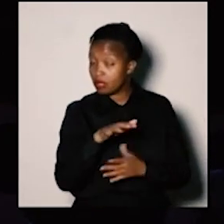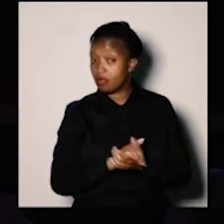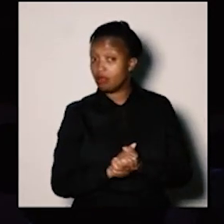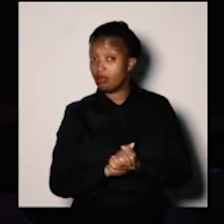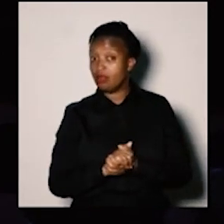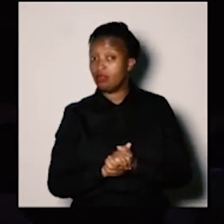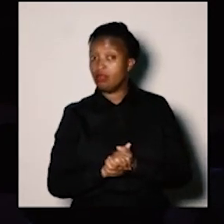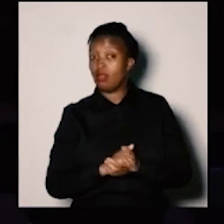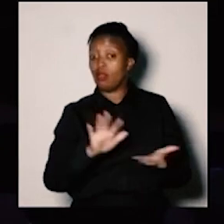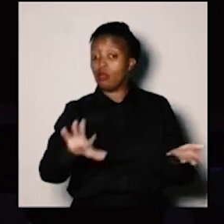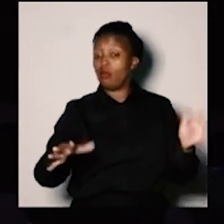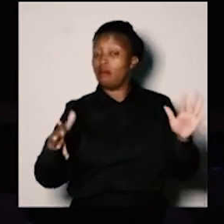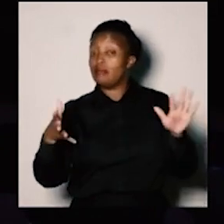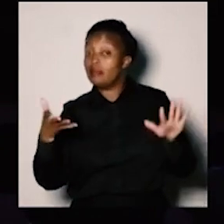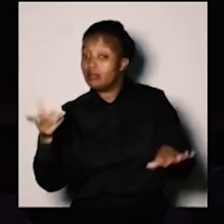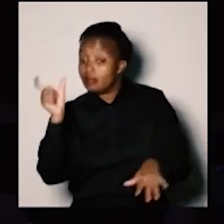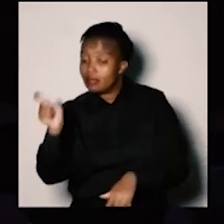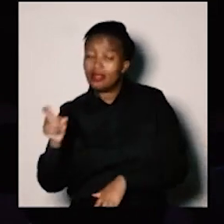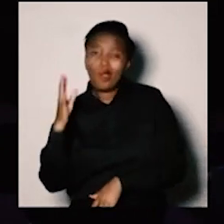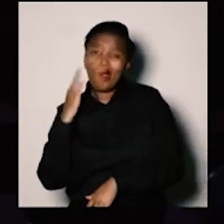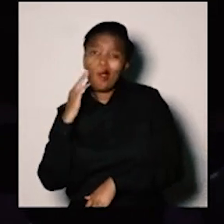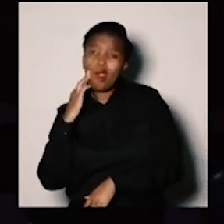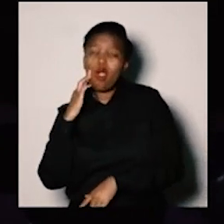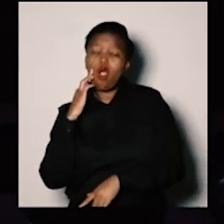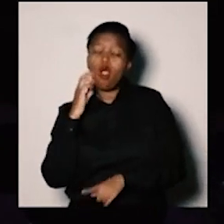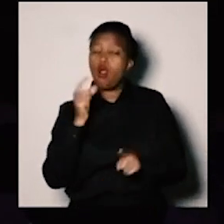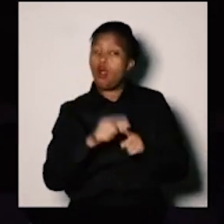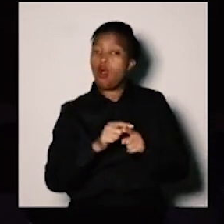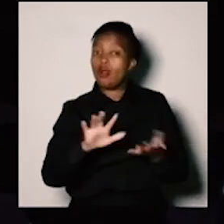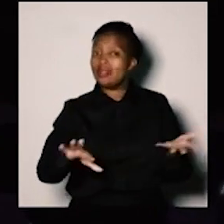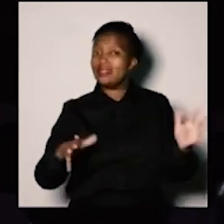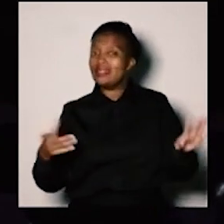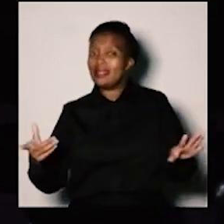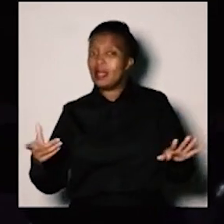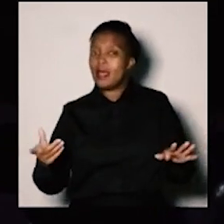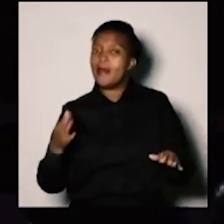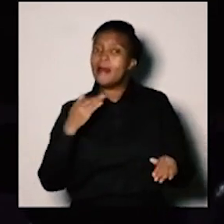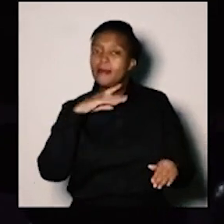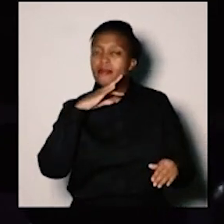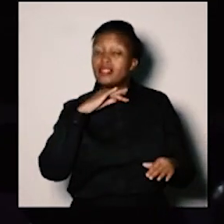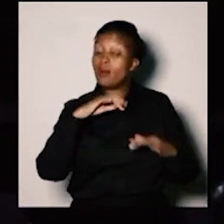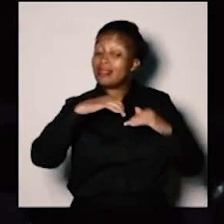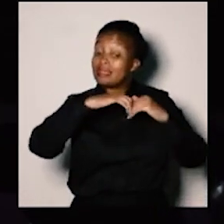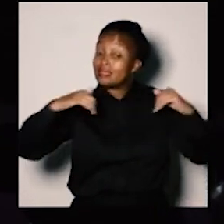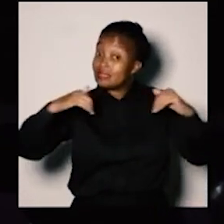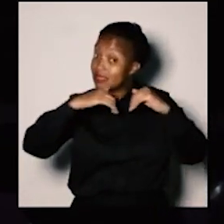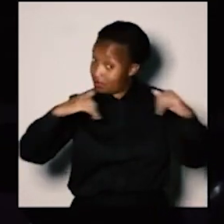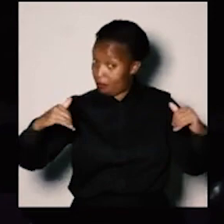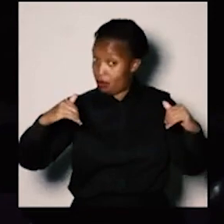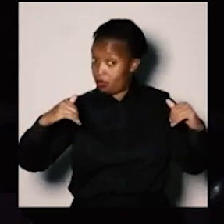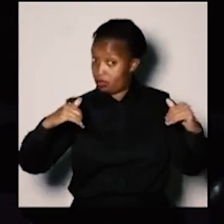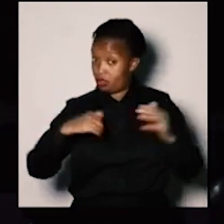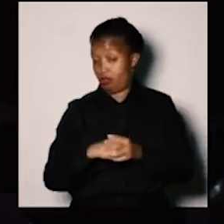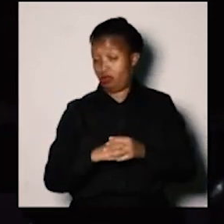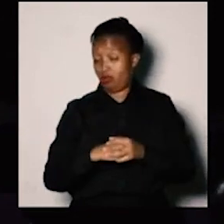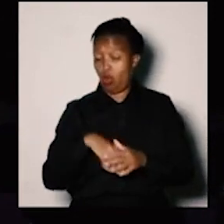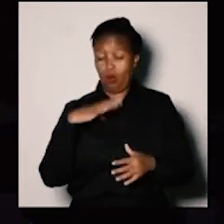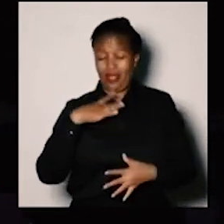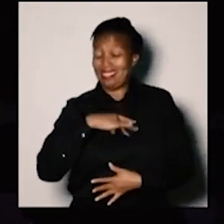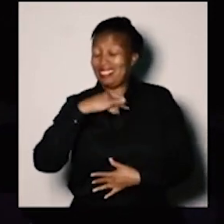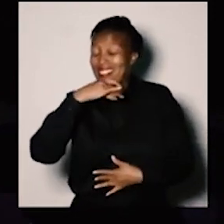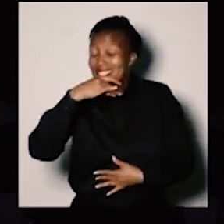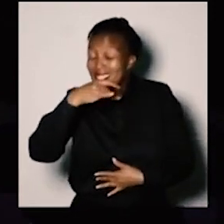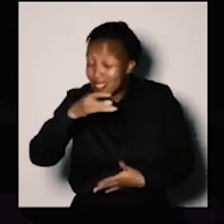When somebody dies, the word death in Bible terms means separation. When somebody dies, it's when the soul and the